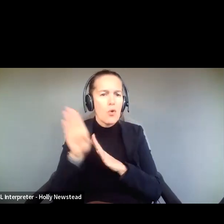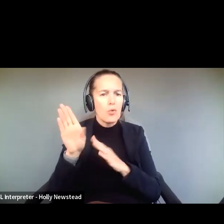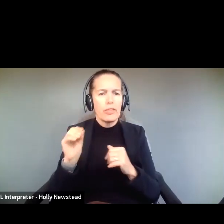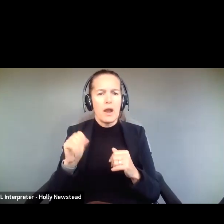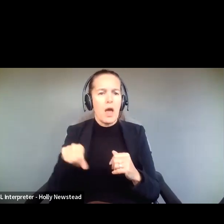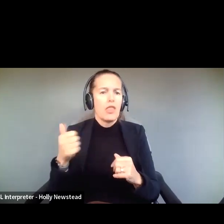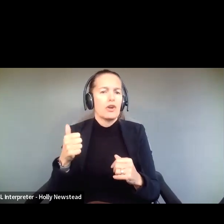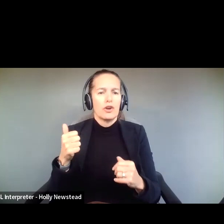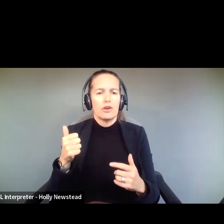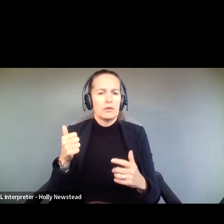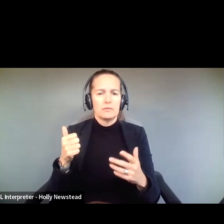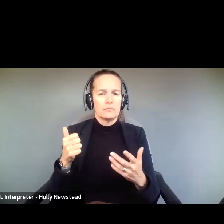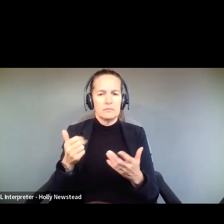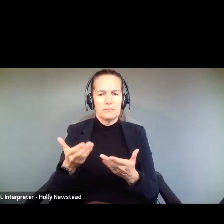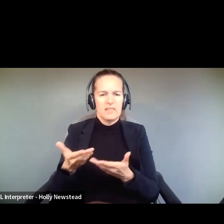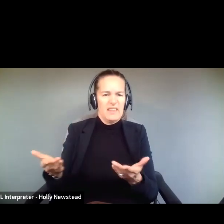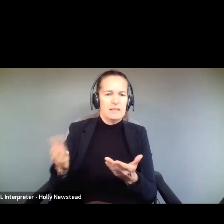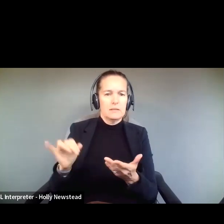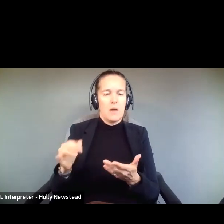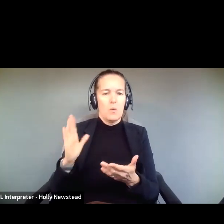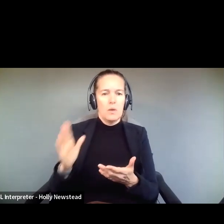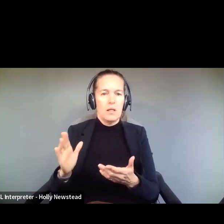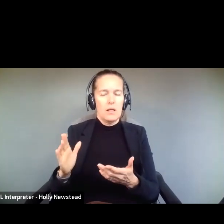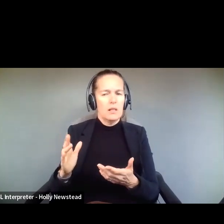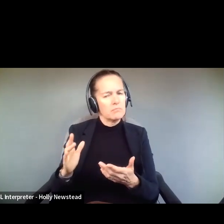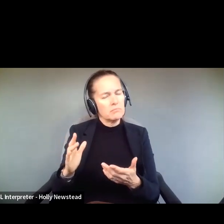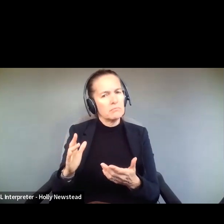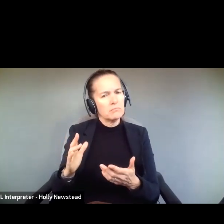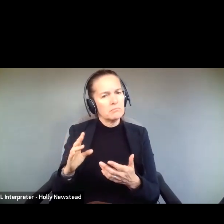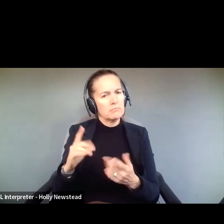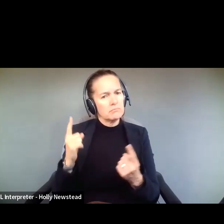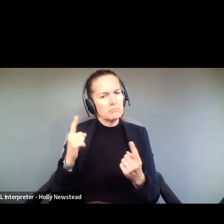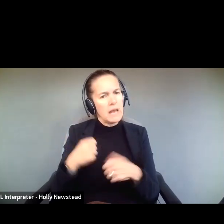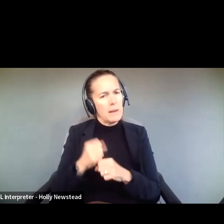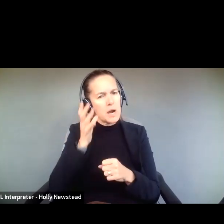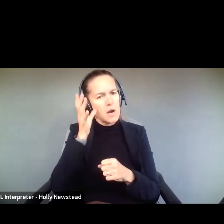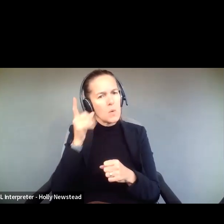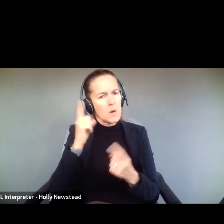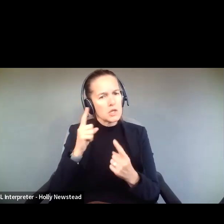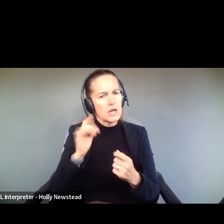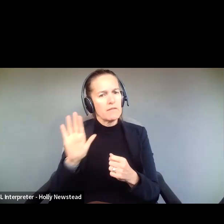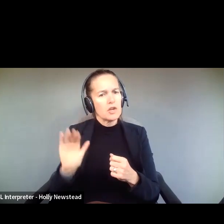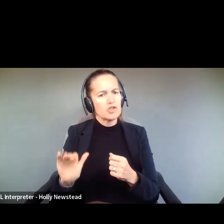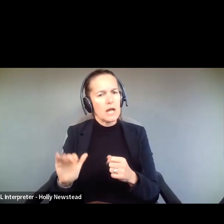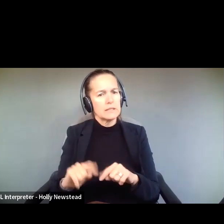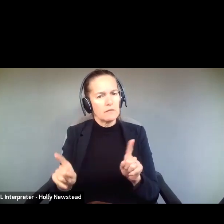other manifestations that suggest to a parent that their child is different. There has to